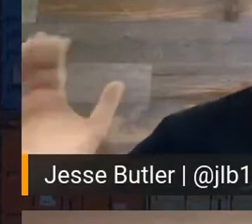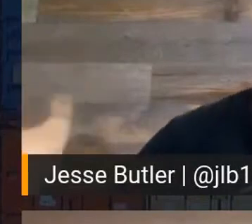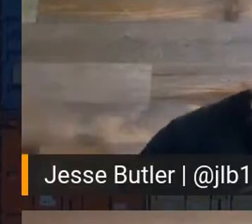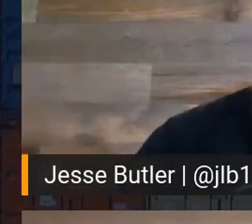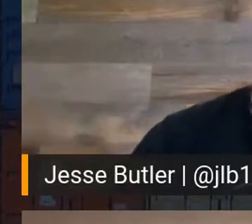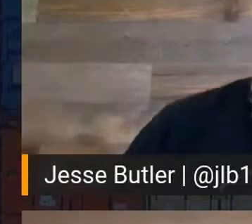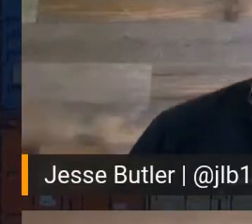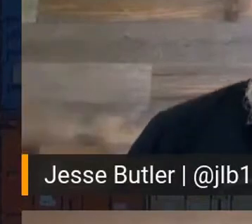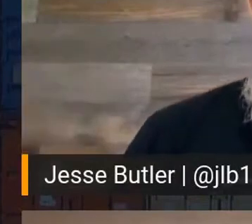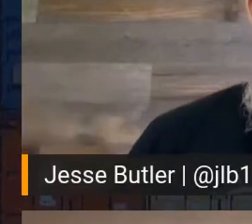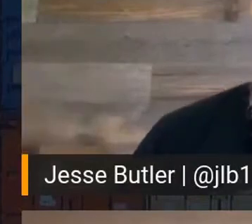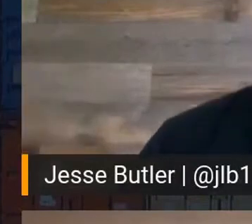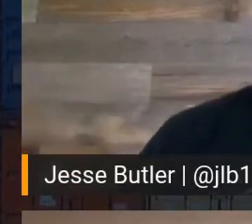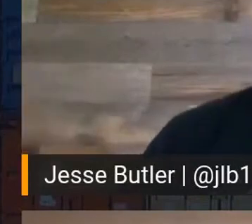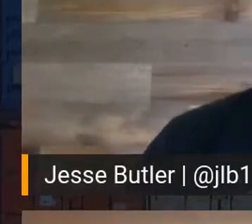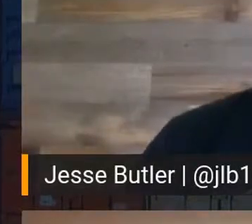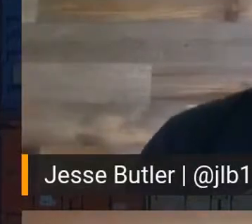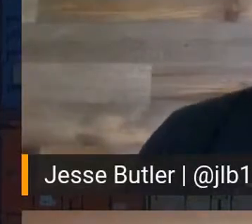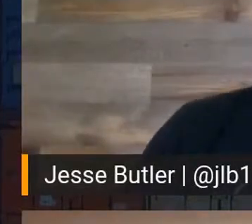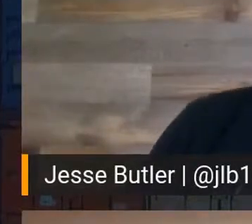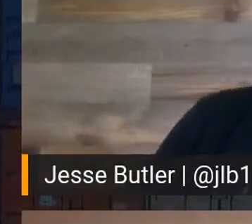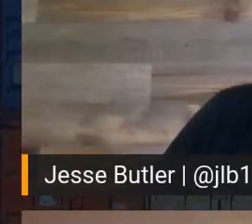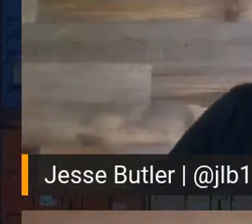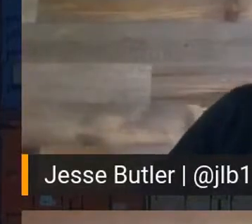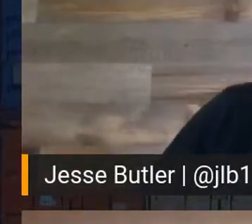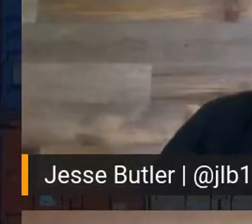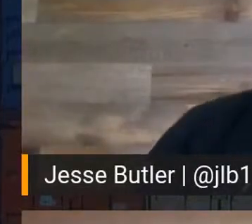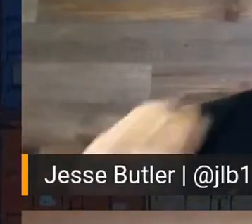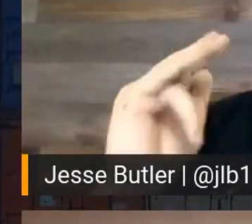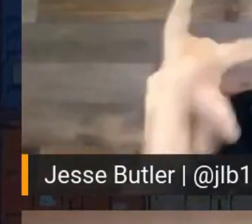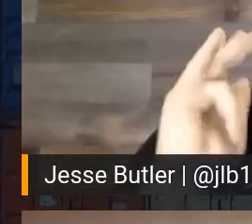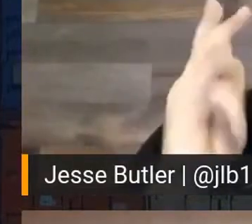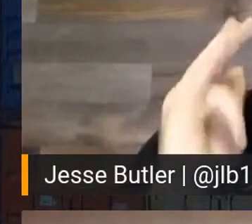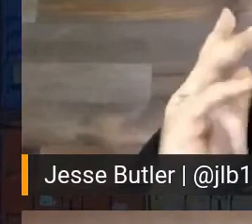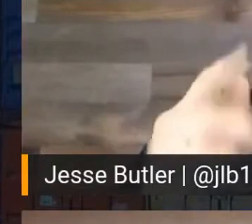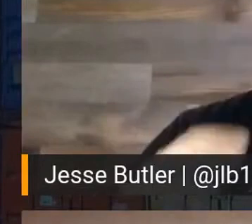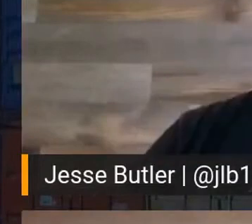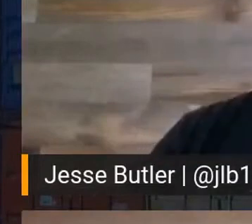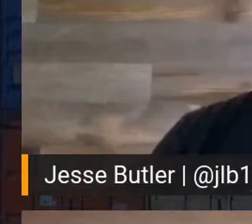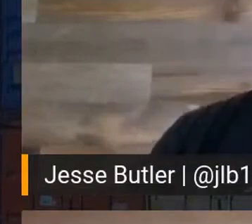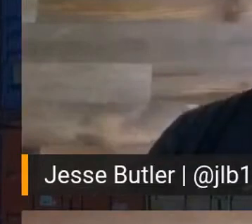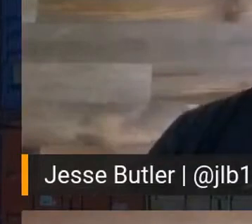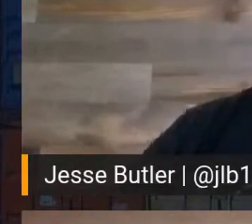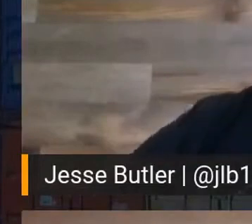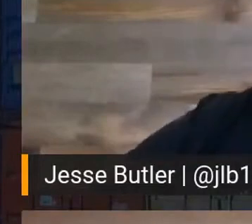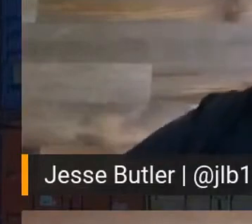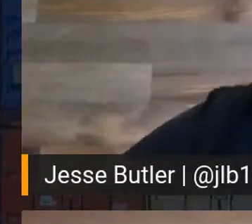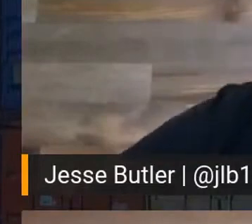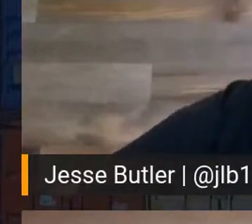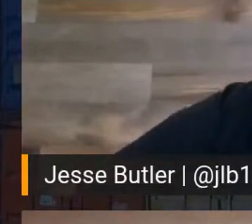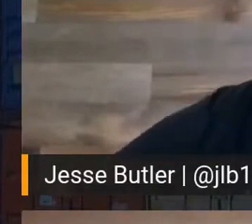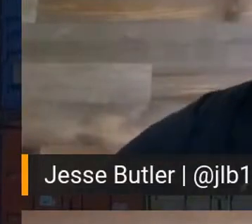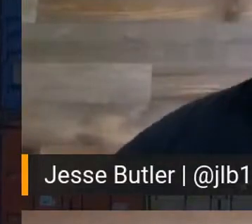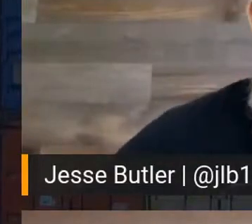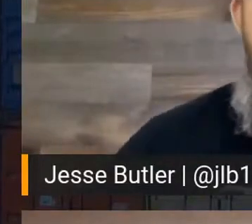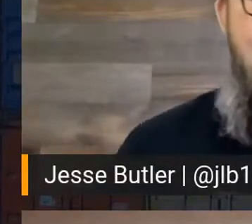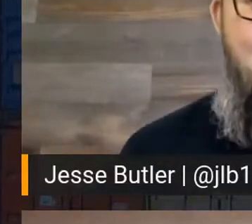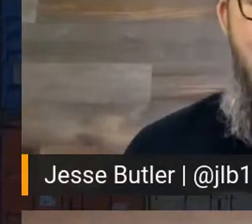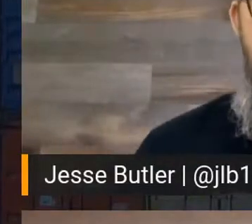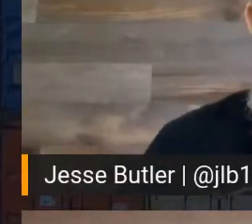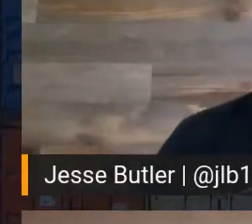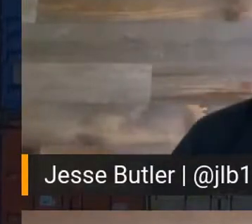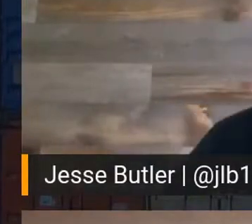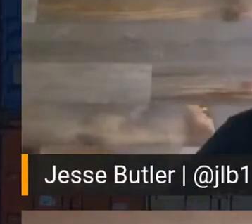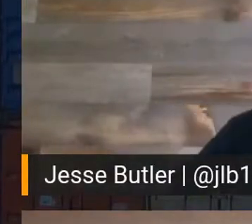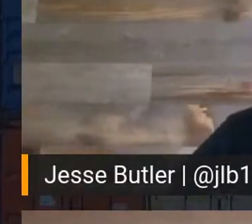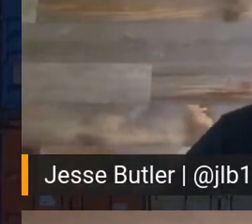All right. I'm doing great. Thanks. A little latency there, Jay. A little latency. Yeah, welcome to the